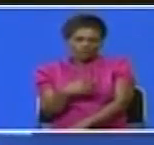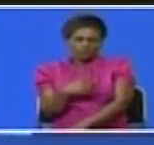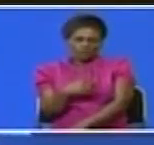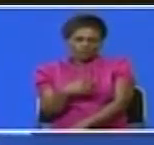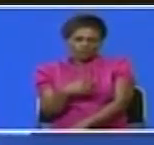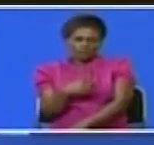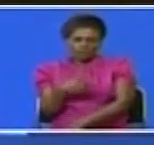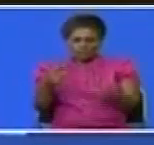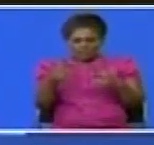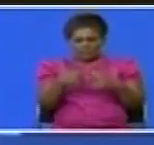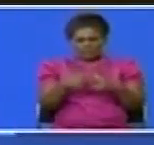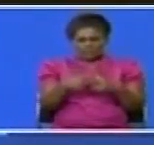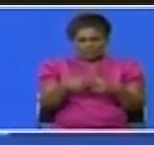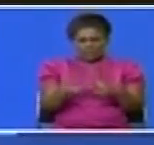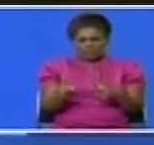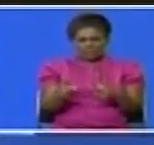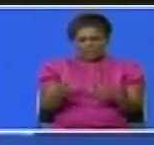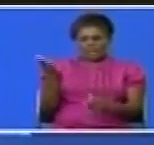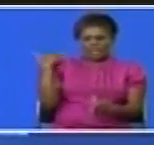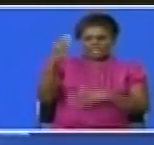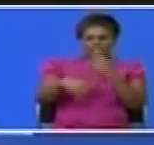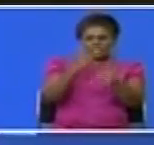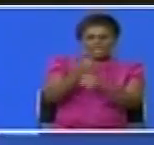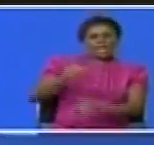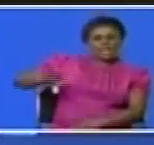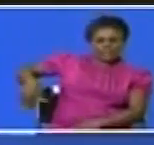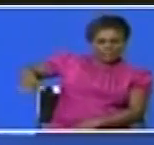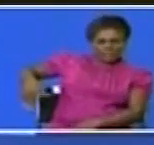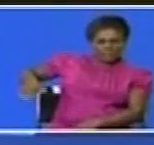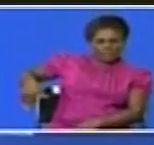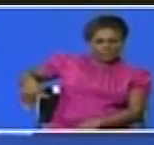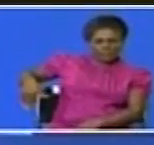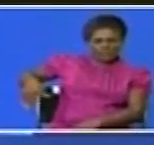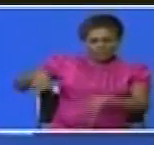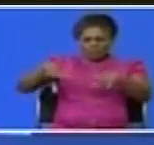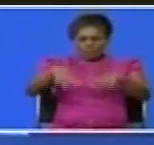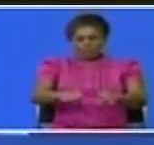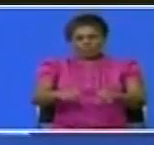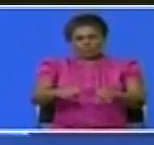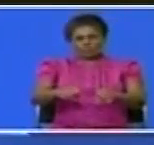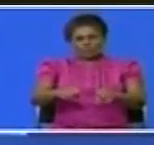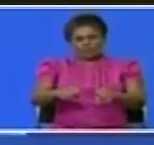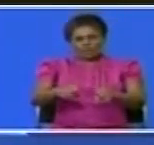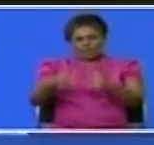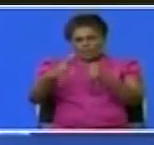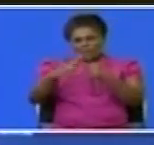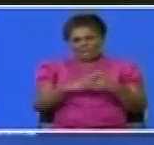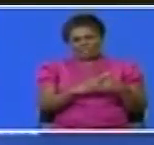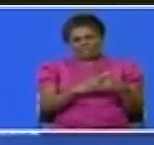whereby we started late last year, and we were booked for 9th